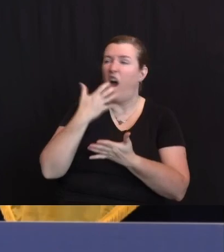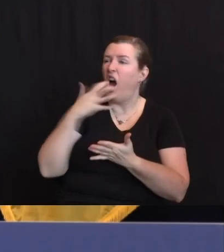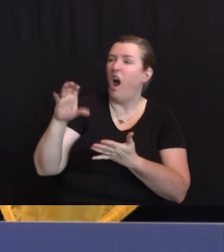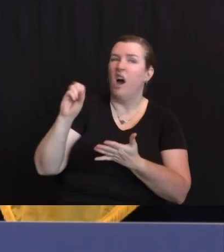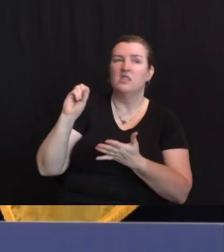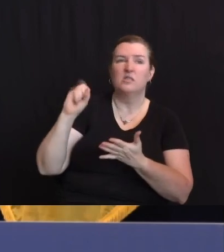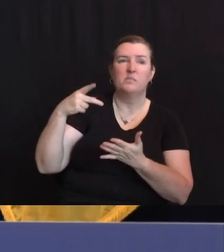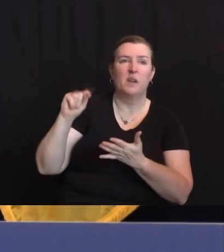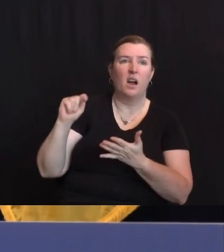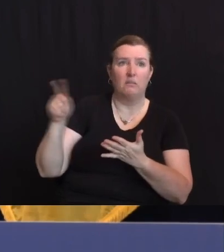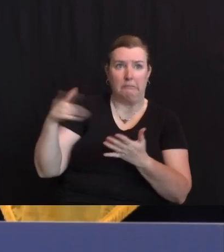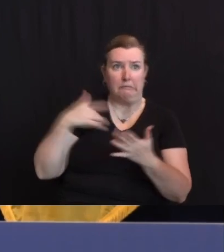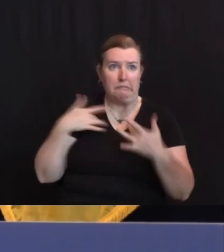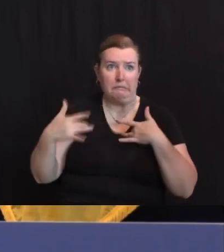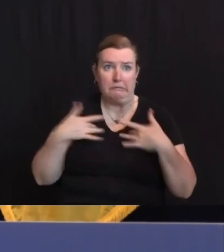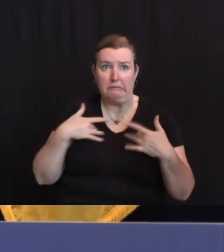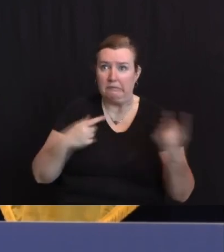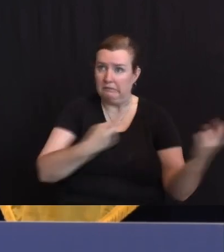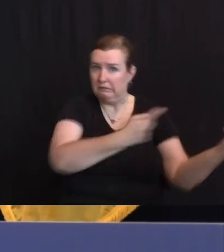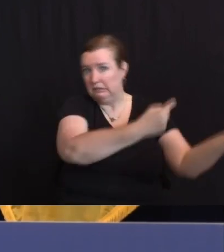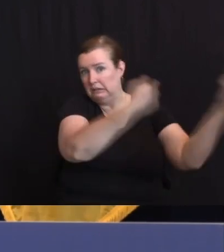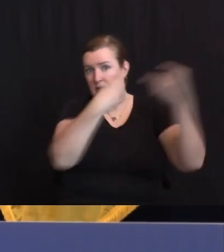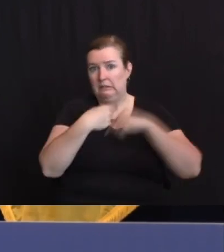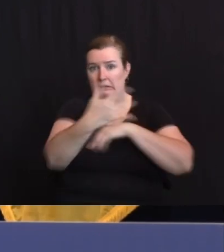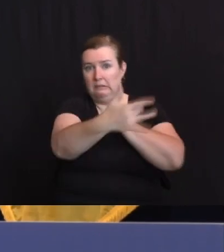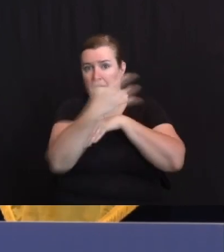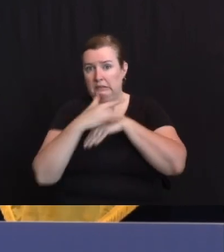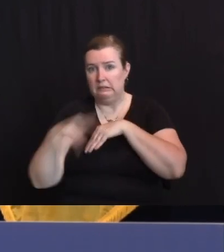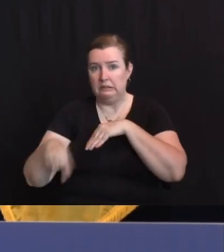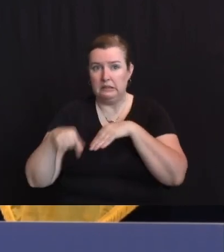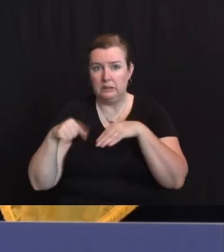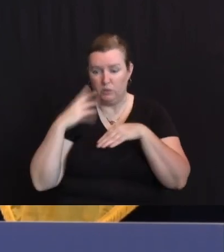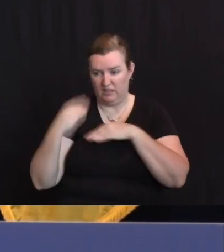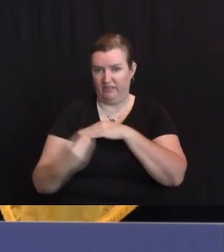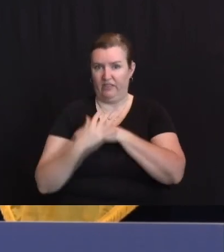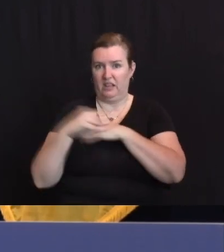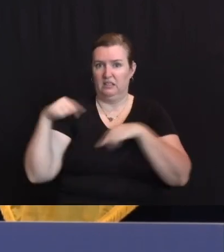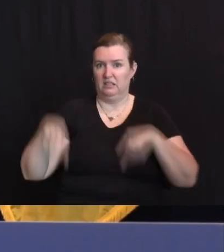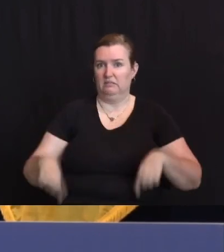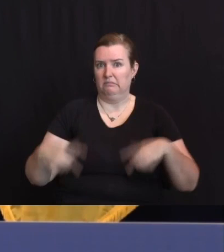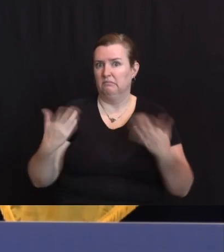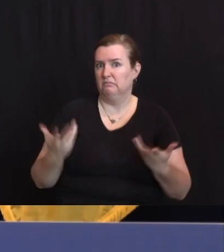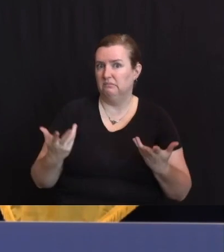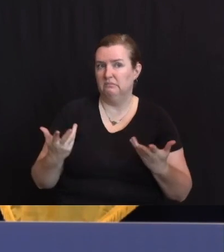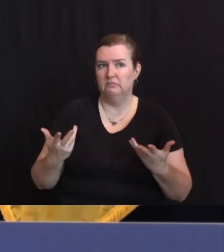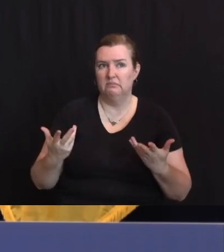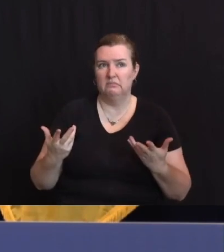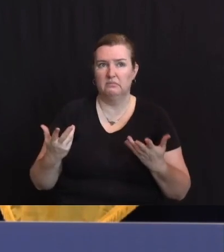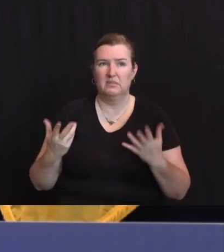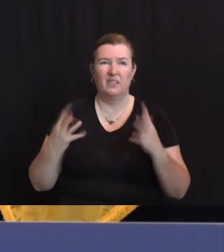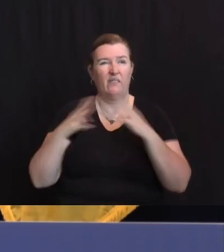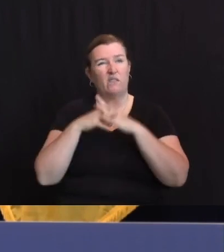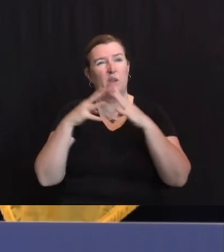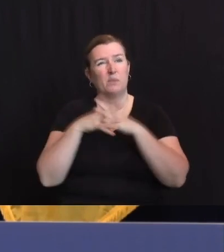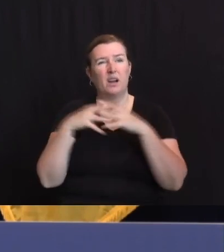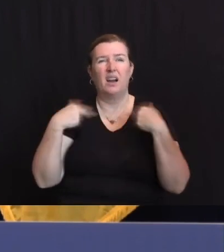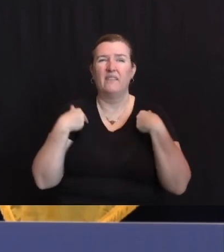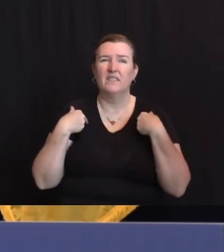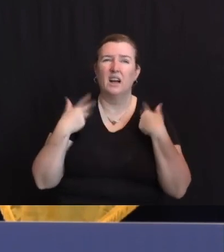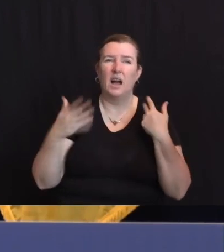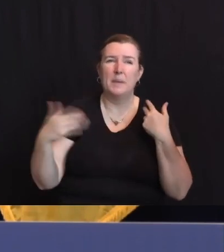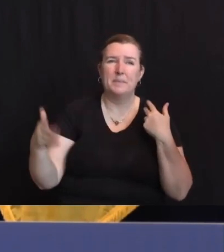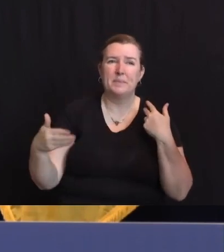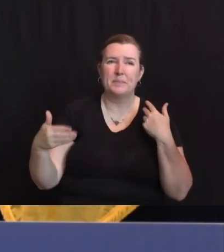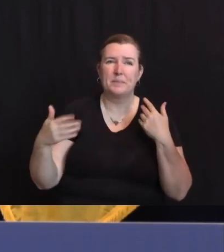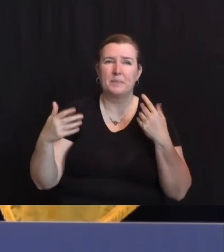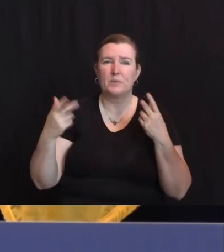sports? Are you comfortable with with football teams having daily rapid testing when regular students paying tuition